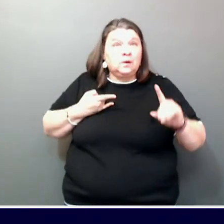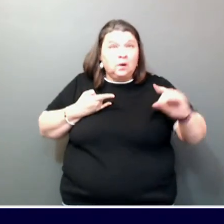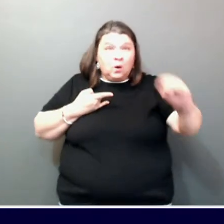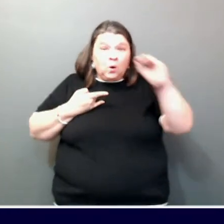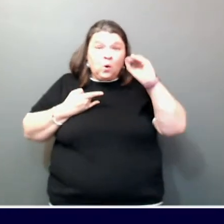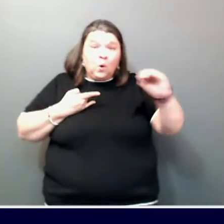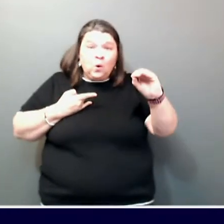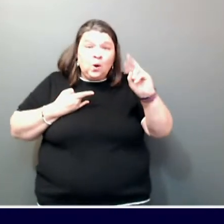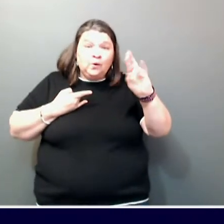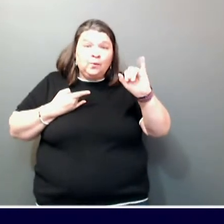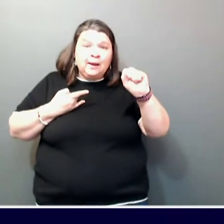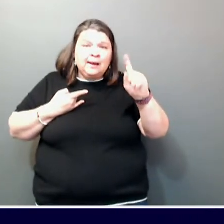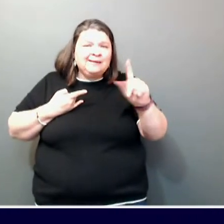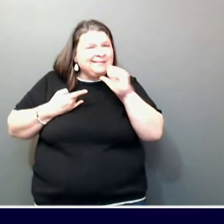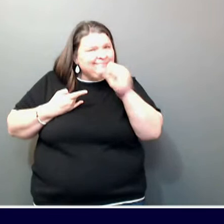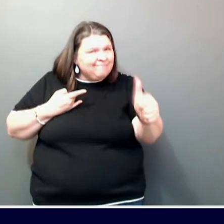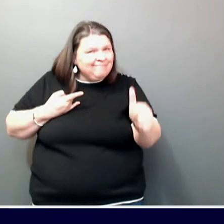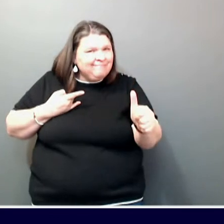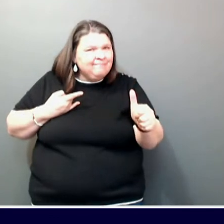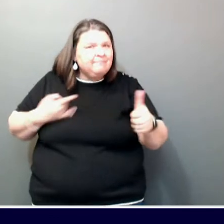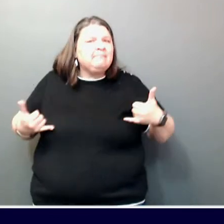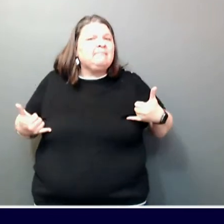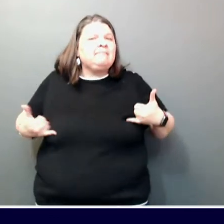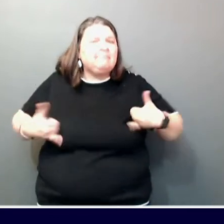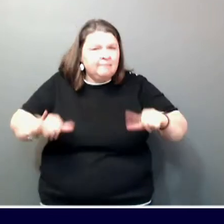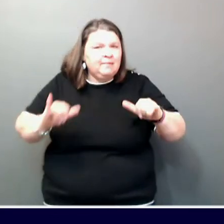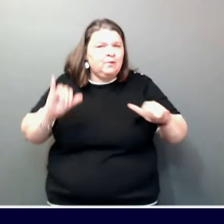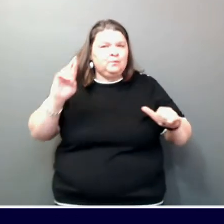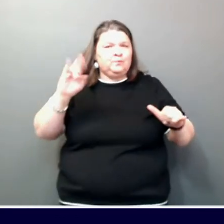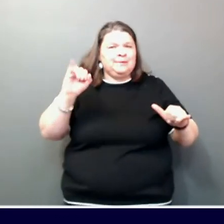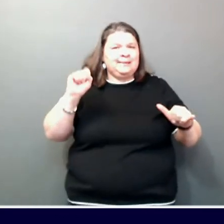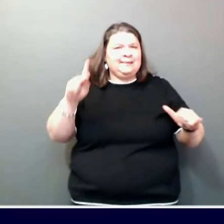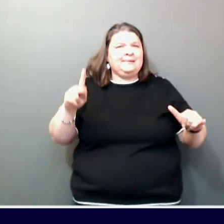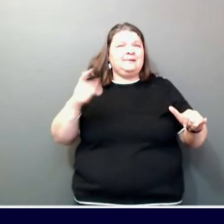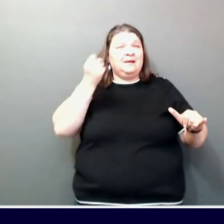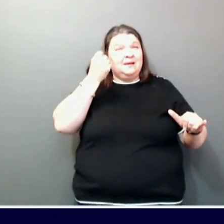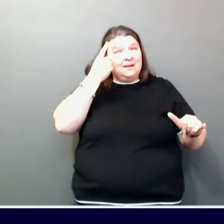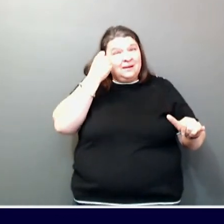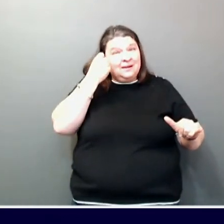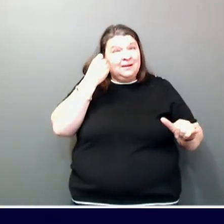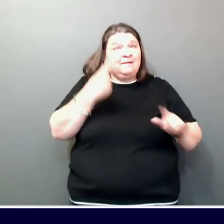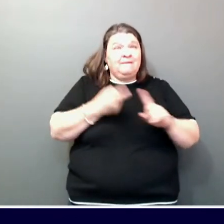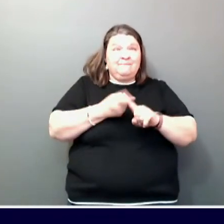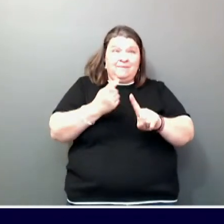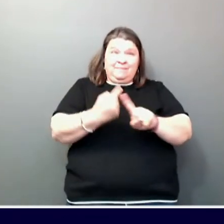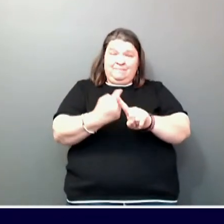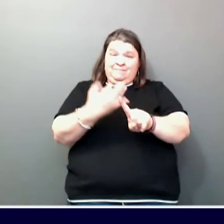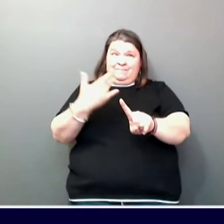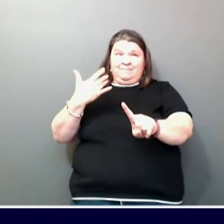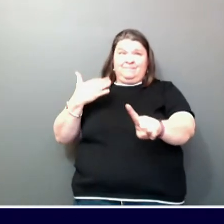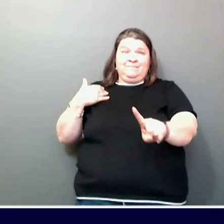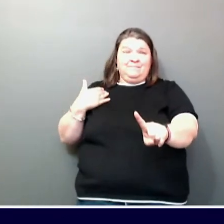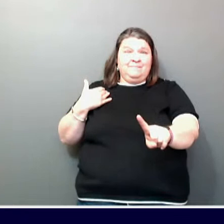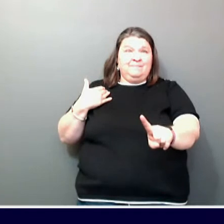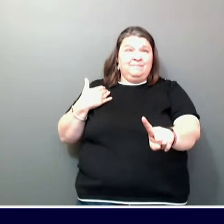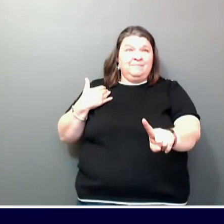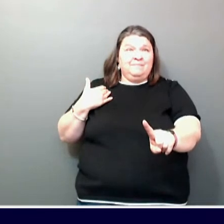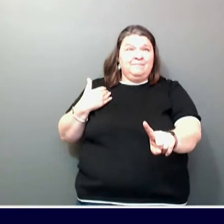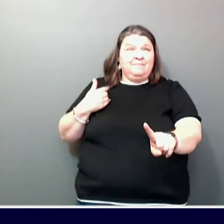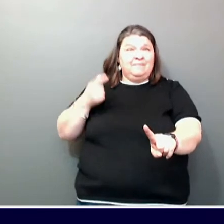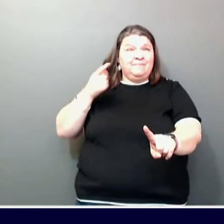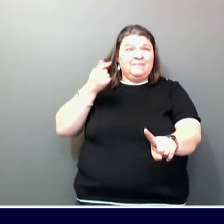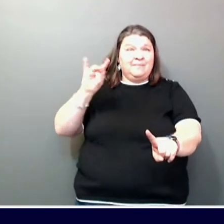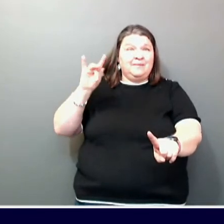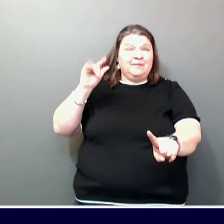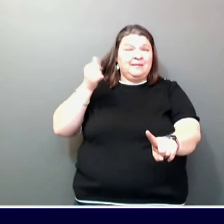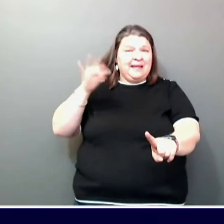If you take a look back at the 1918 pandemic, what you see is that there were similar patterns to the current COVID pandemic. Fits